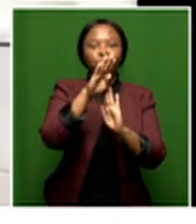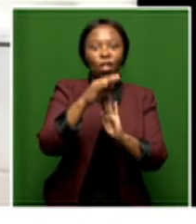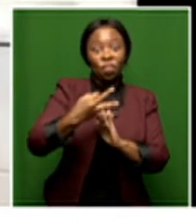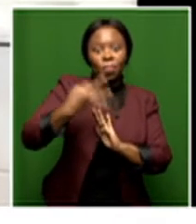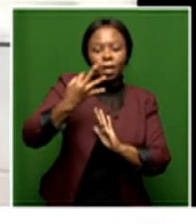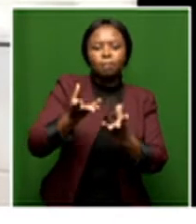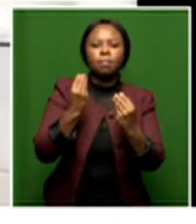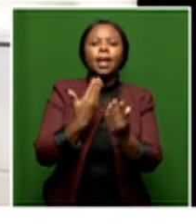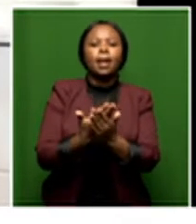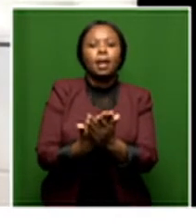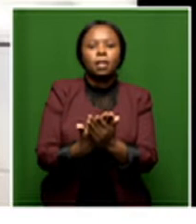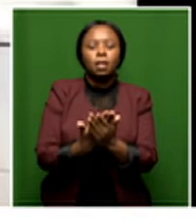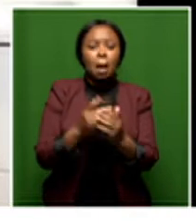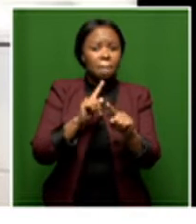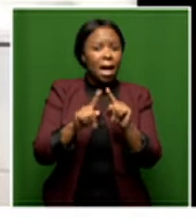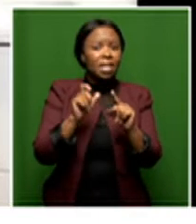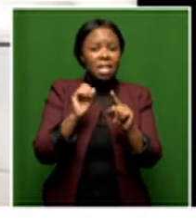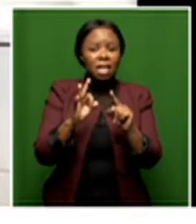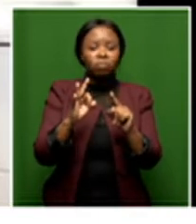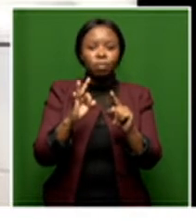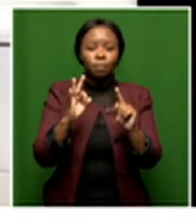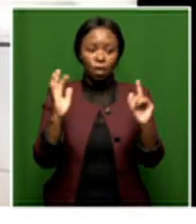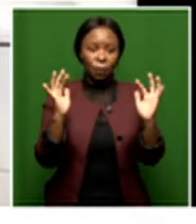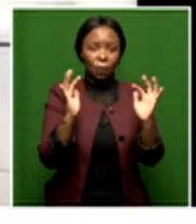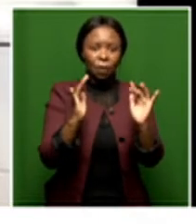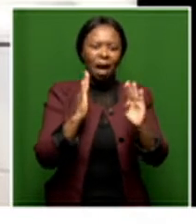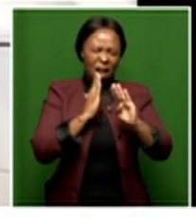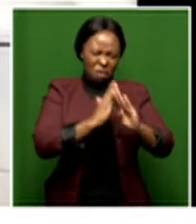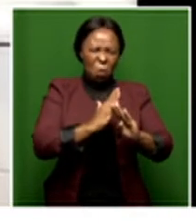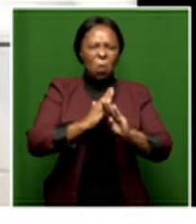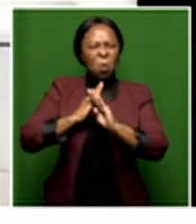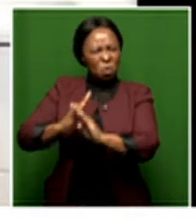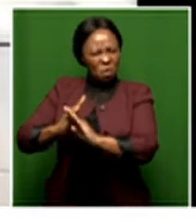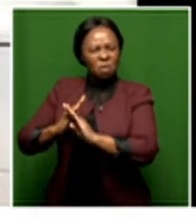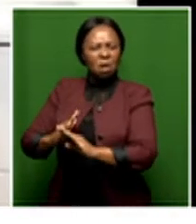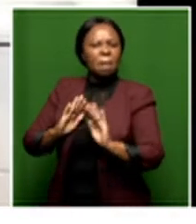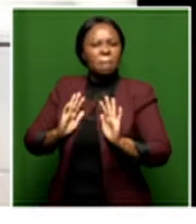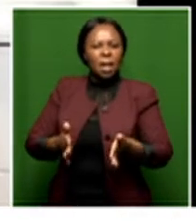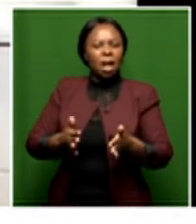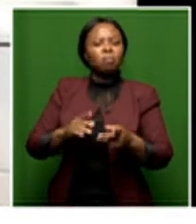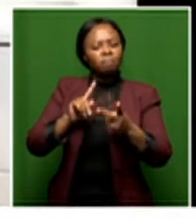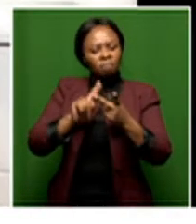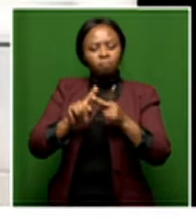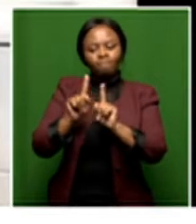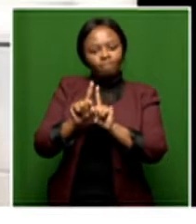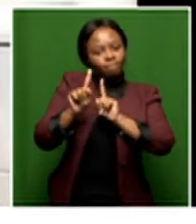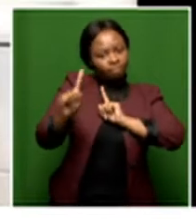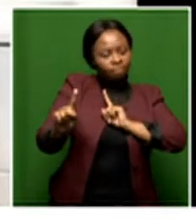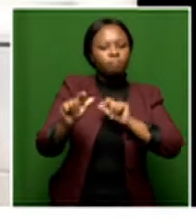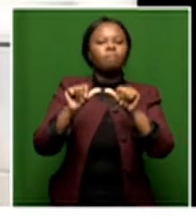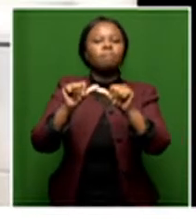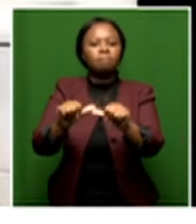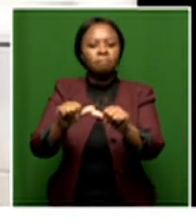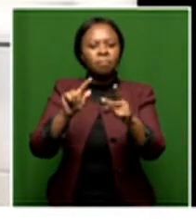stick to the rules and we avoid those mass gatherings and we continue to do the distancing and the public mask wearing, which